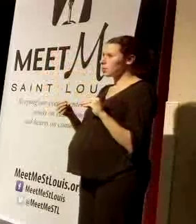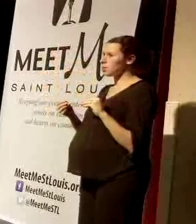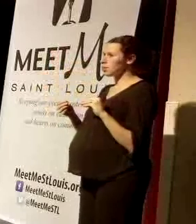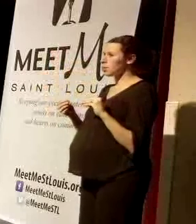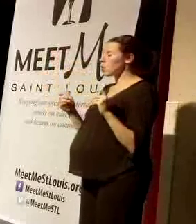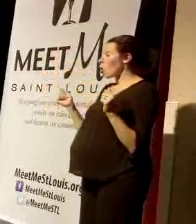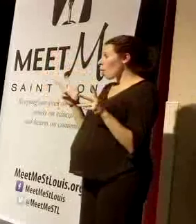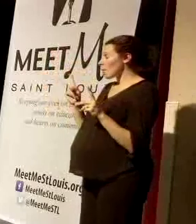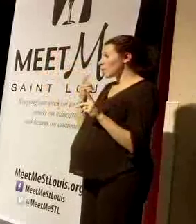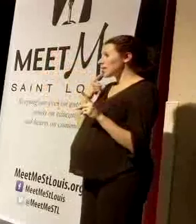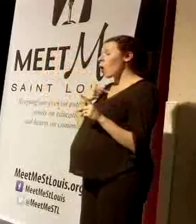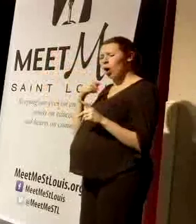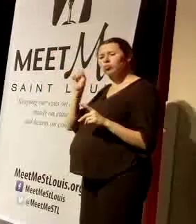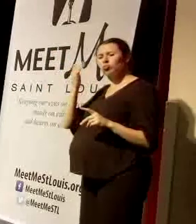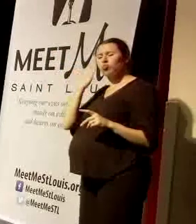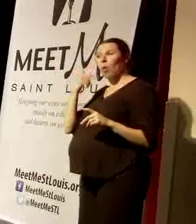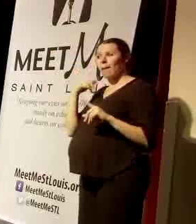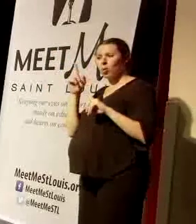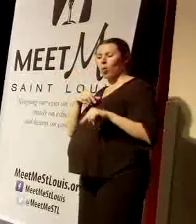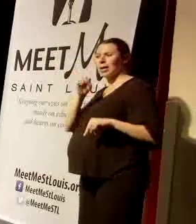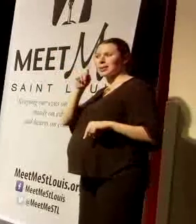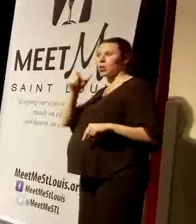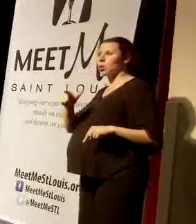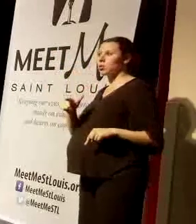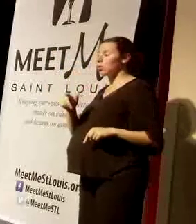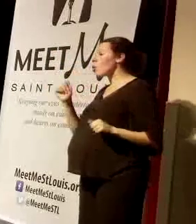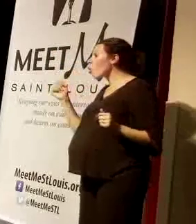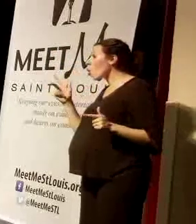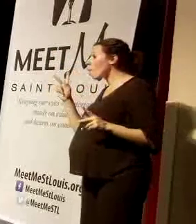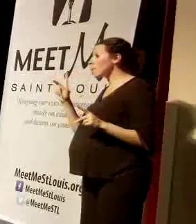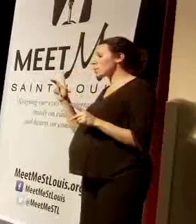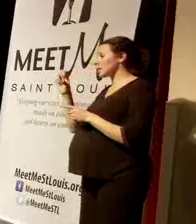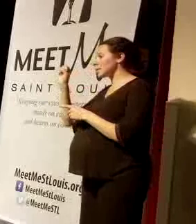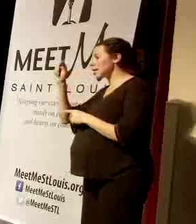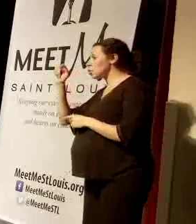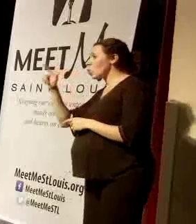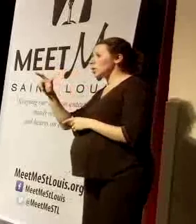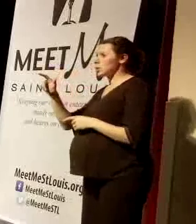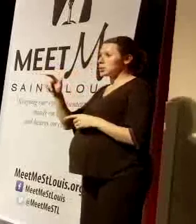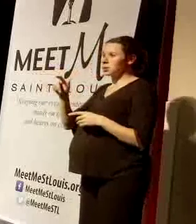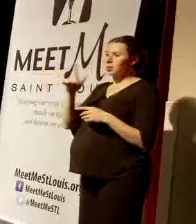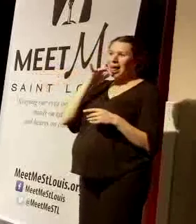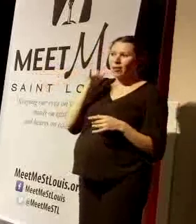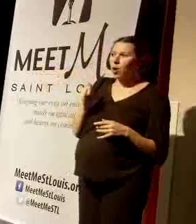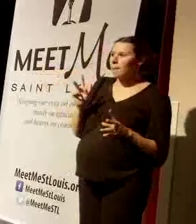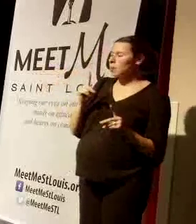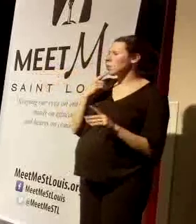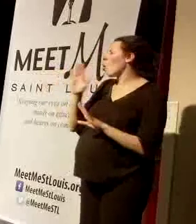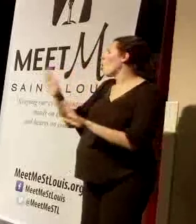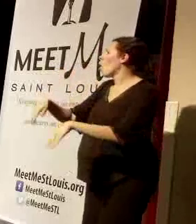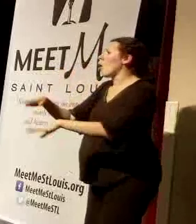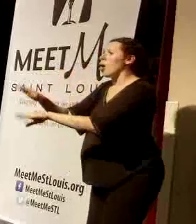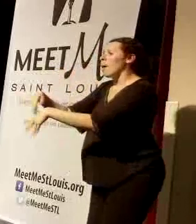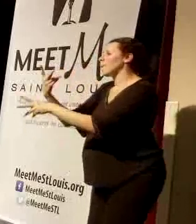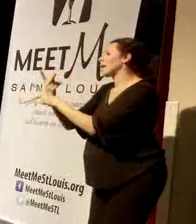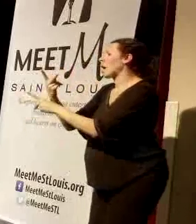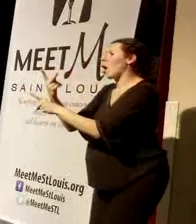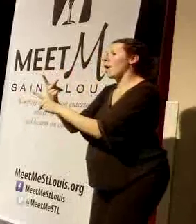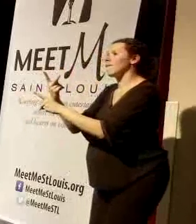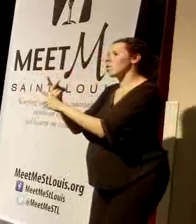St. Louis, every single person in New York and also my family in California said, oh, be careful, be really